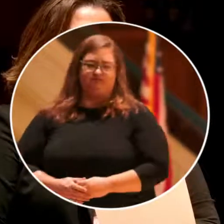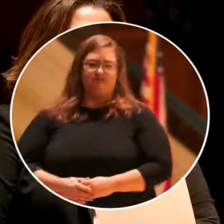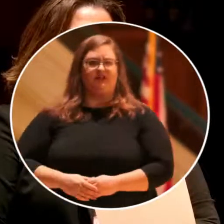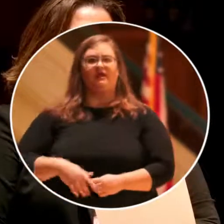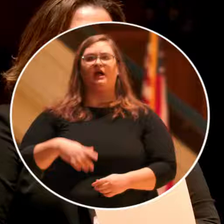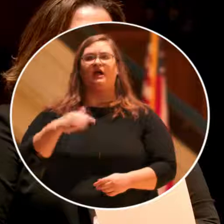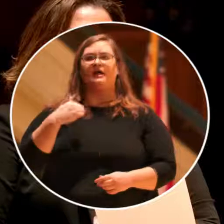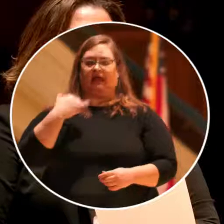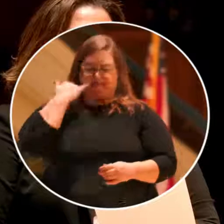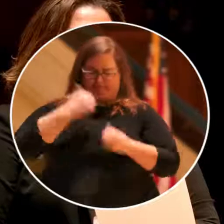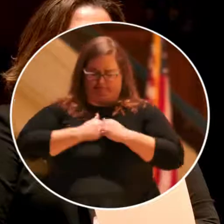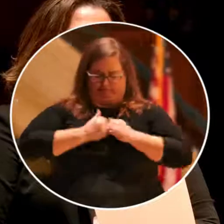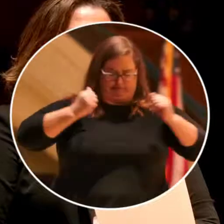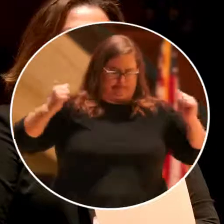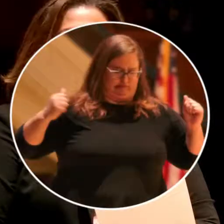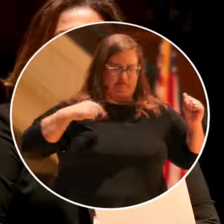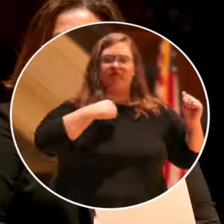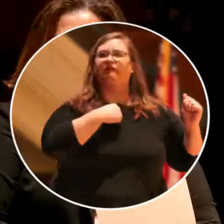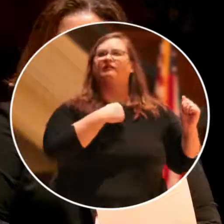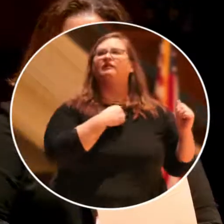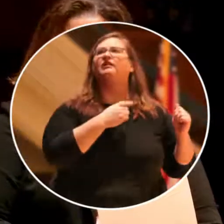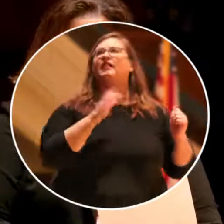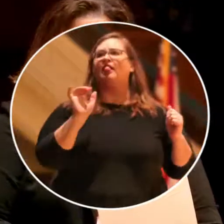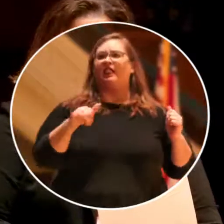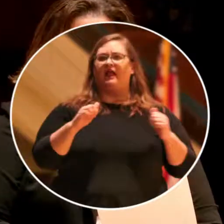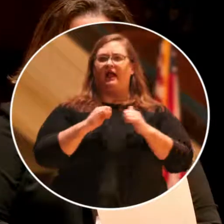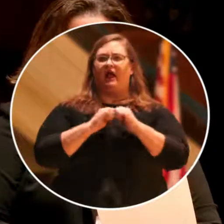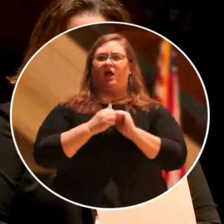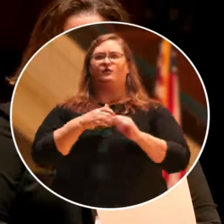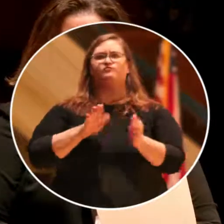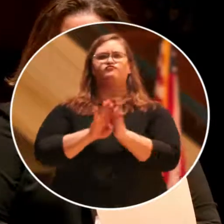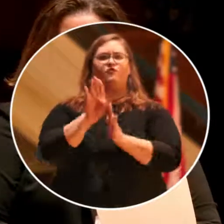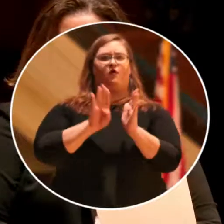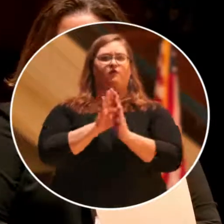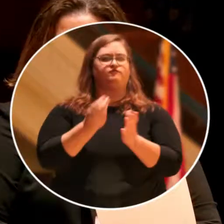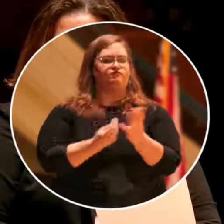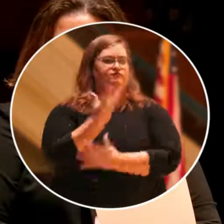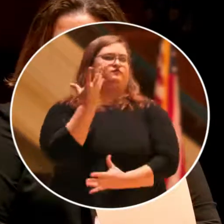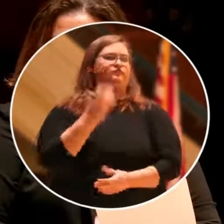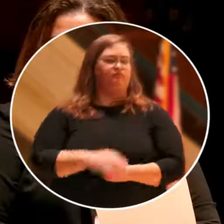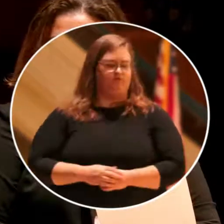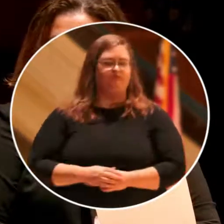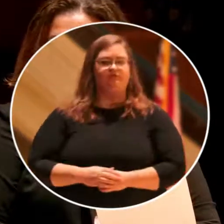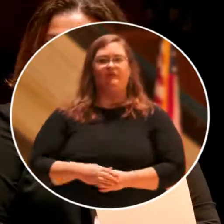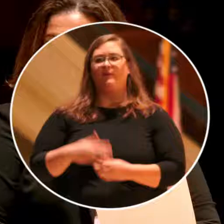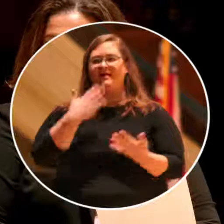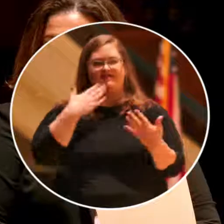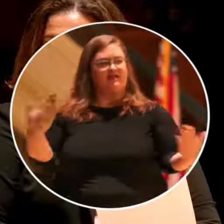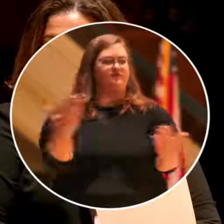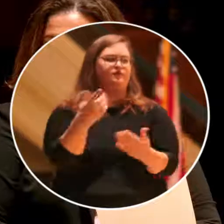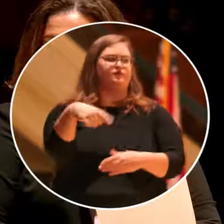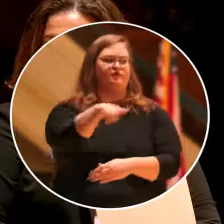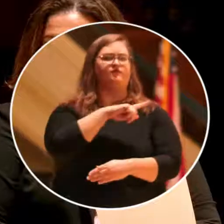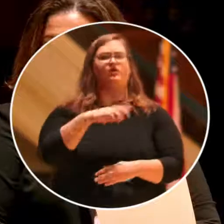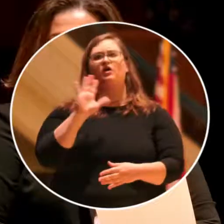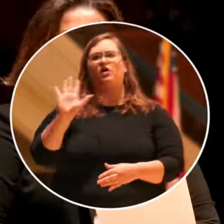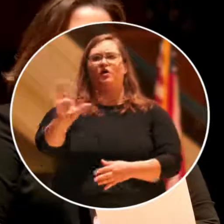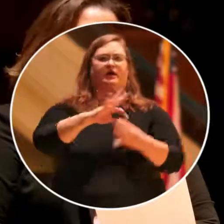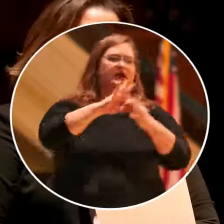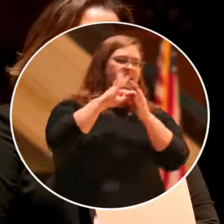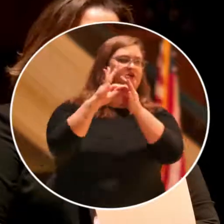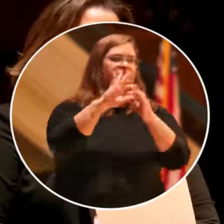way to grow, heal, and find each other. SPCC thanks each and every one of you for your connection and